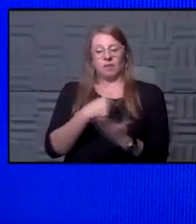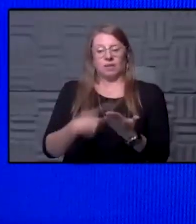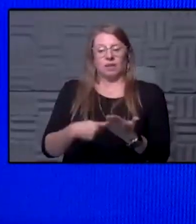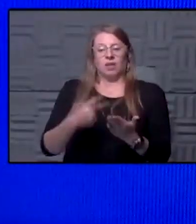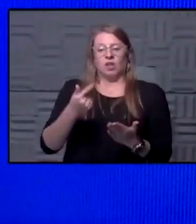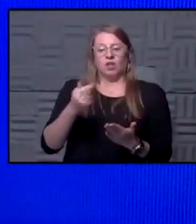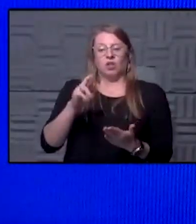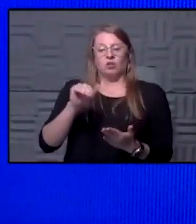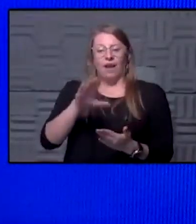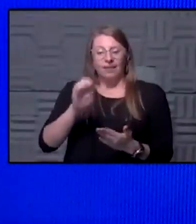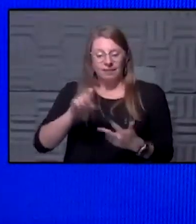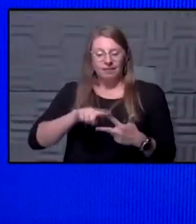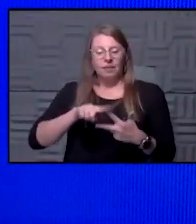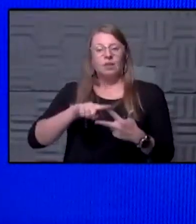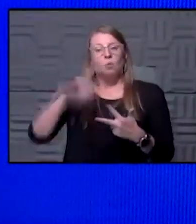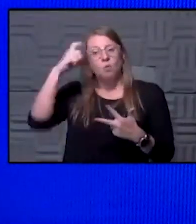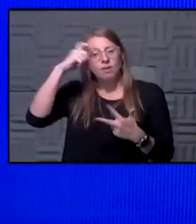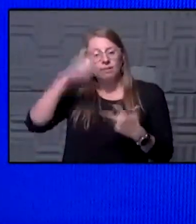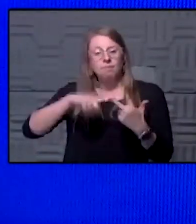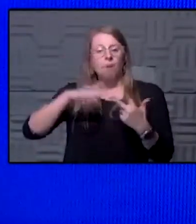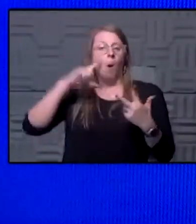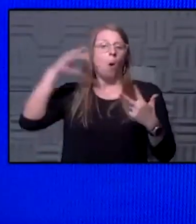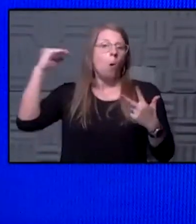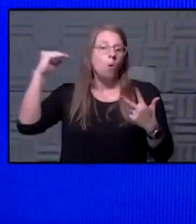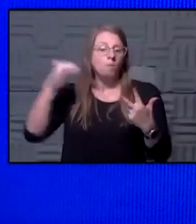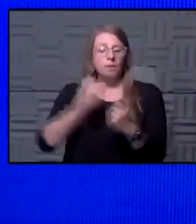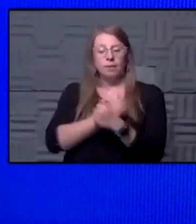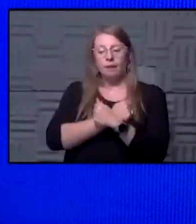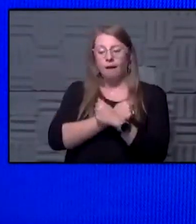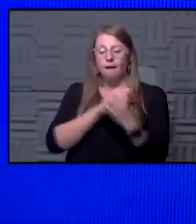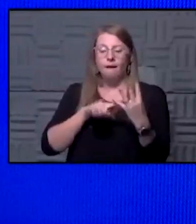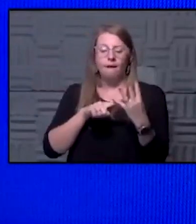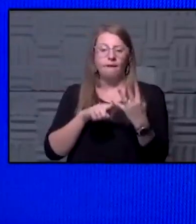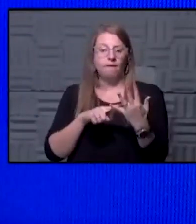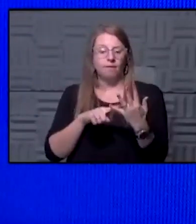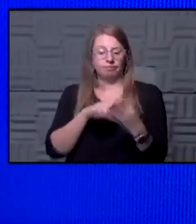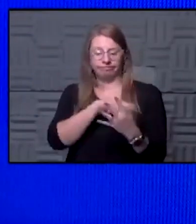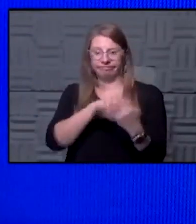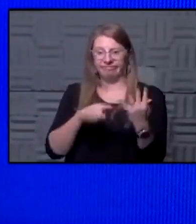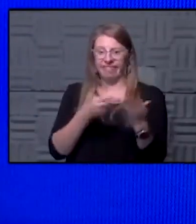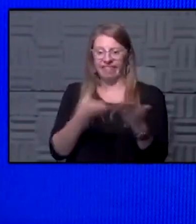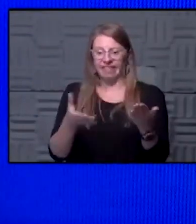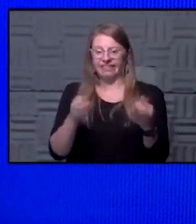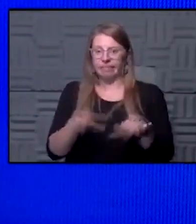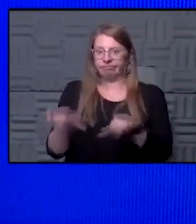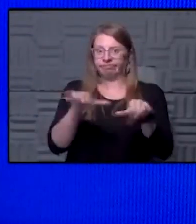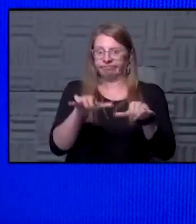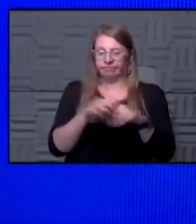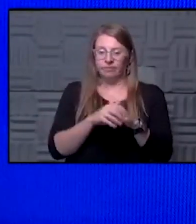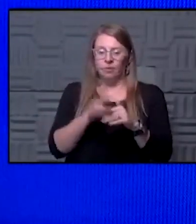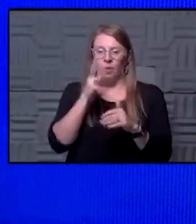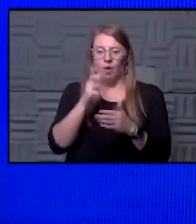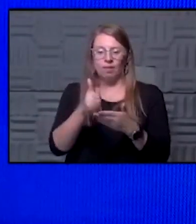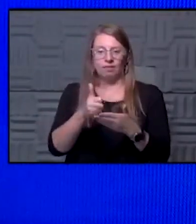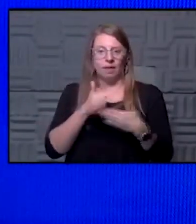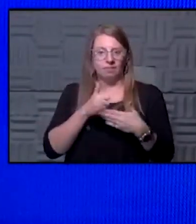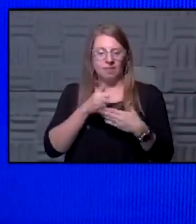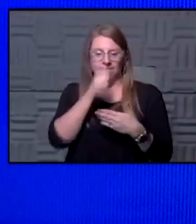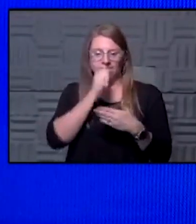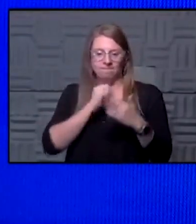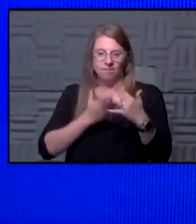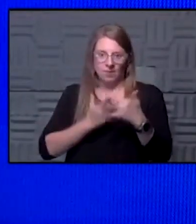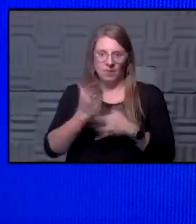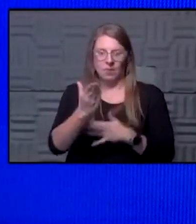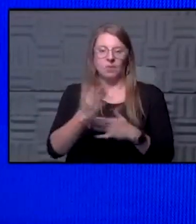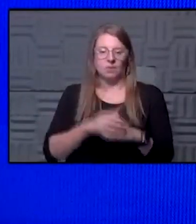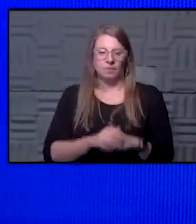grace, wisdom, hope, love, and things like that help lead us through a pandemic. And yes,